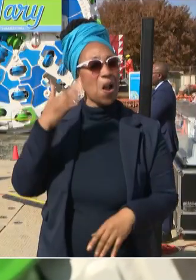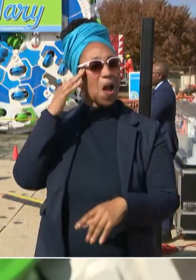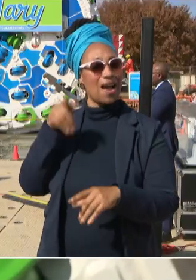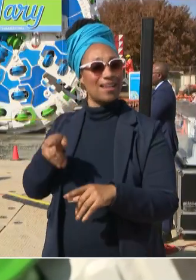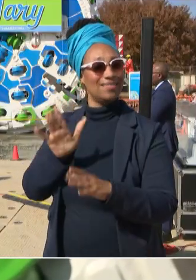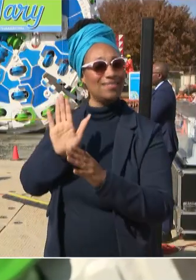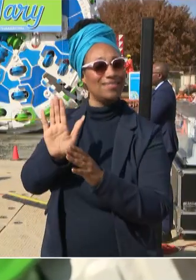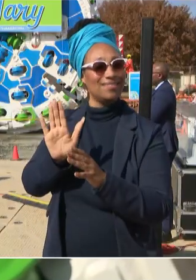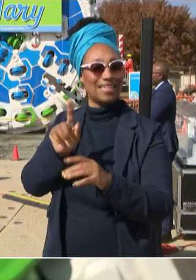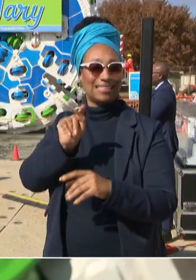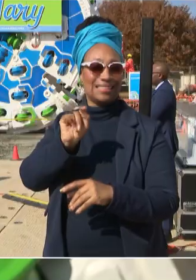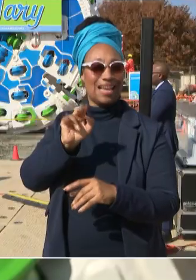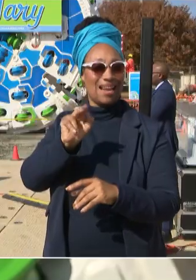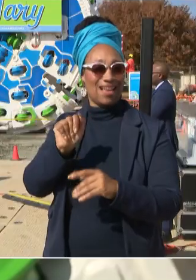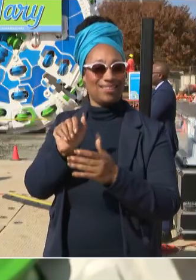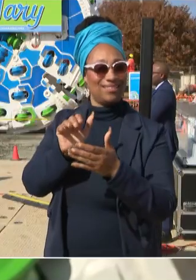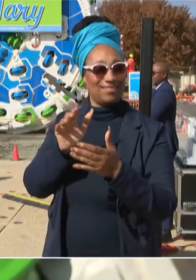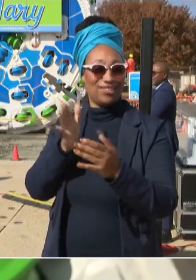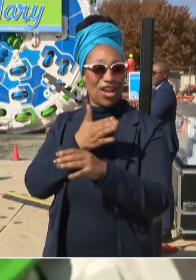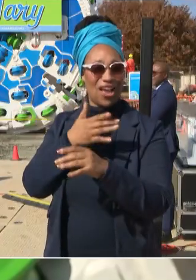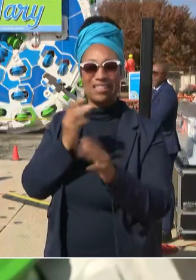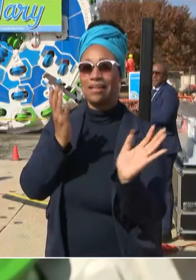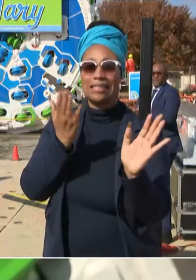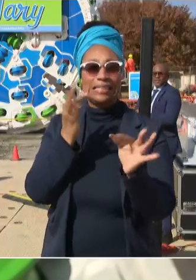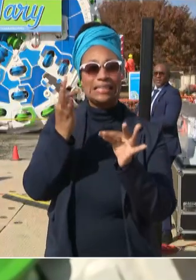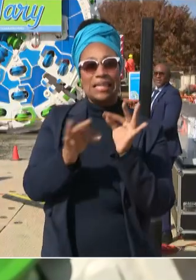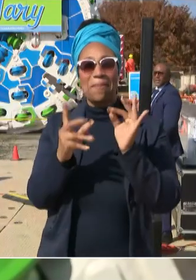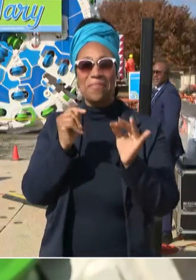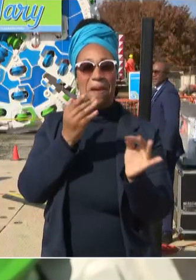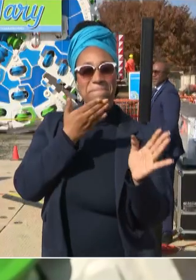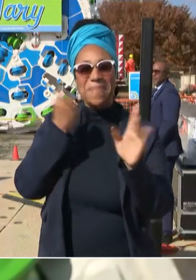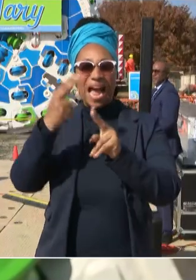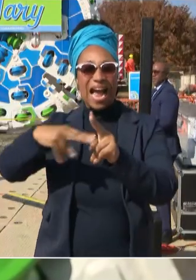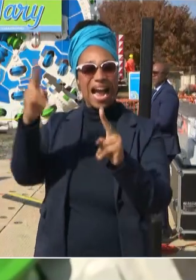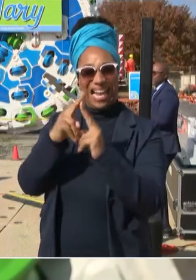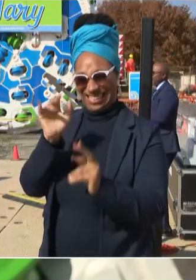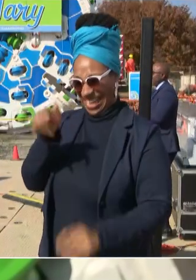for all of your acknowledgments. So let's give Mayor Bowser one more round of applause.